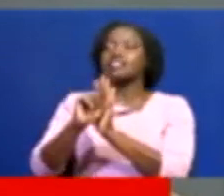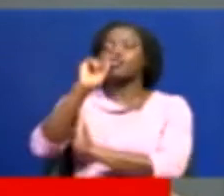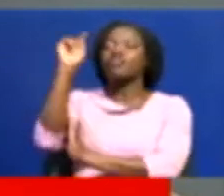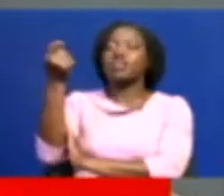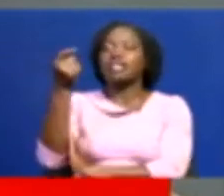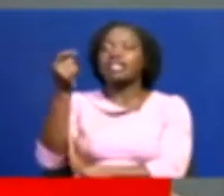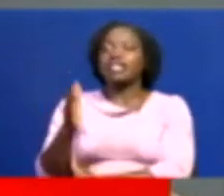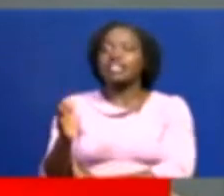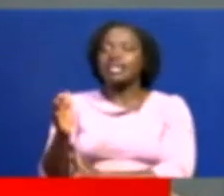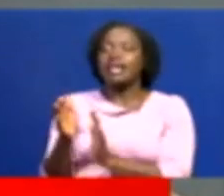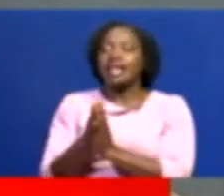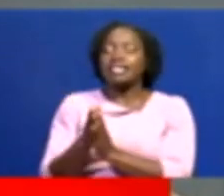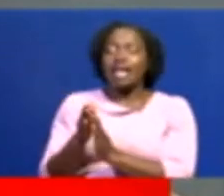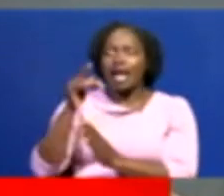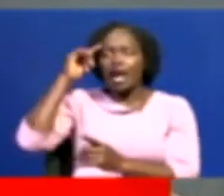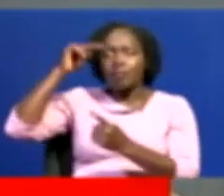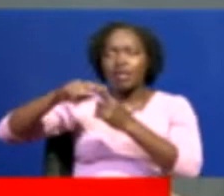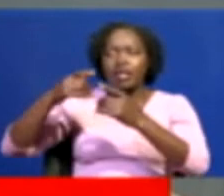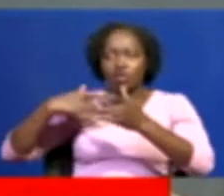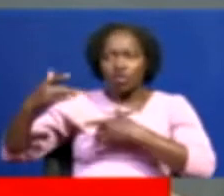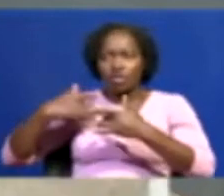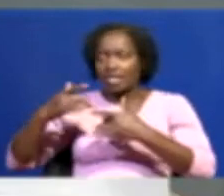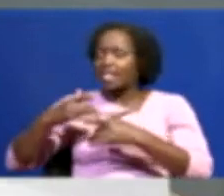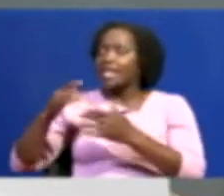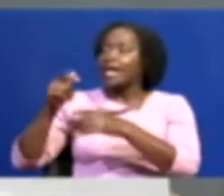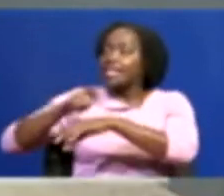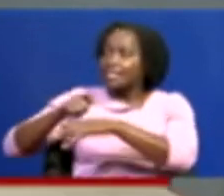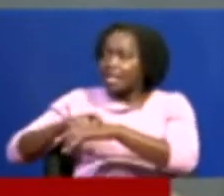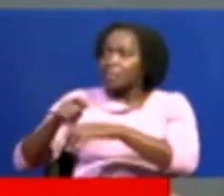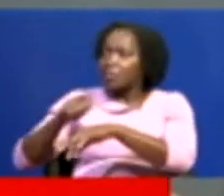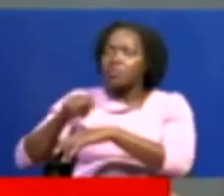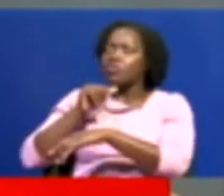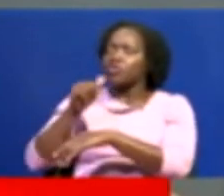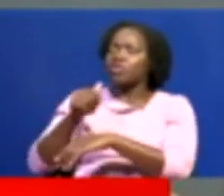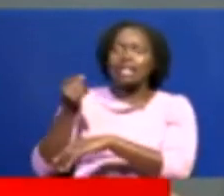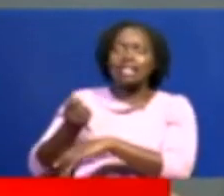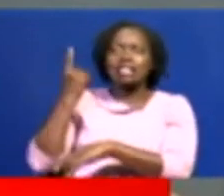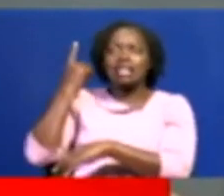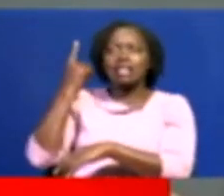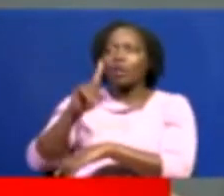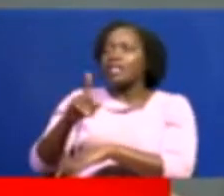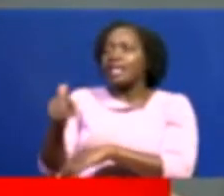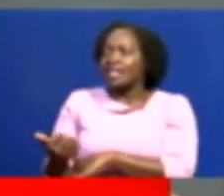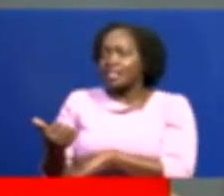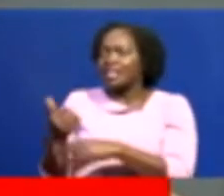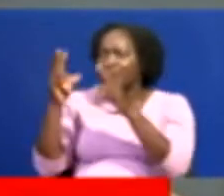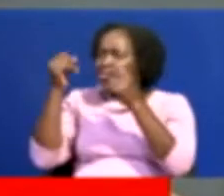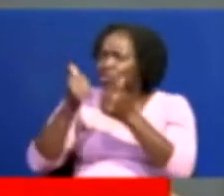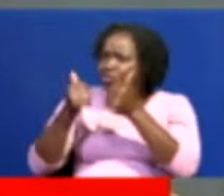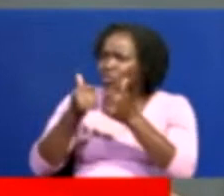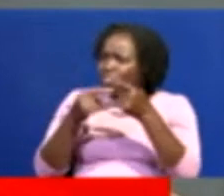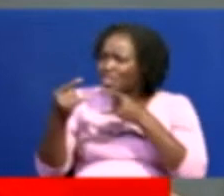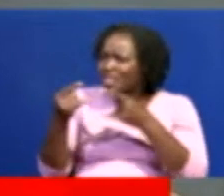as their primary concern. Mm-hmm. So if there comes a moment when we do not understand each other, what are the issues that we are grappling